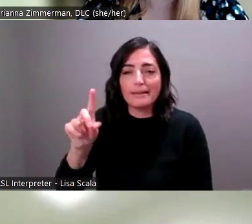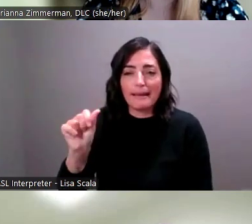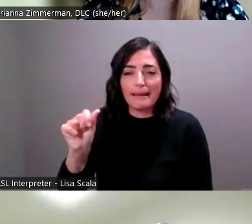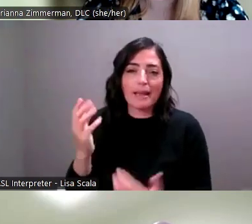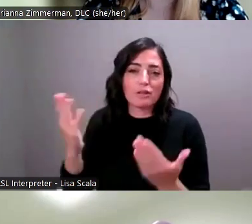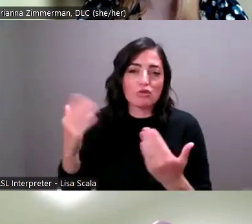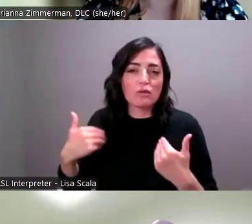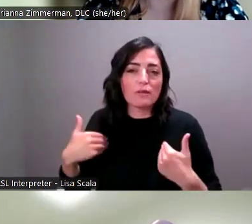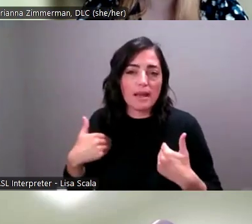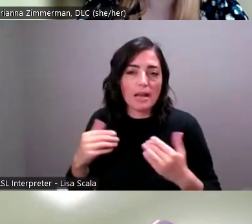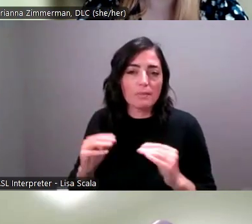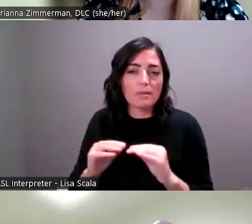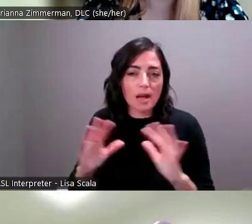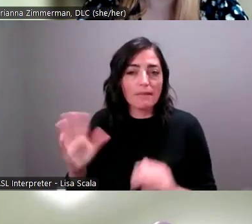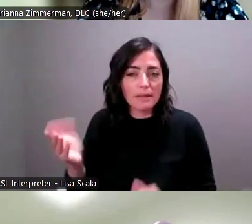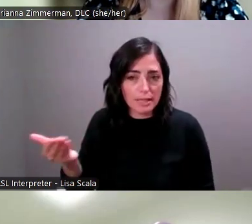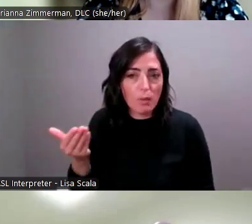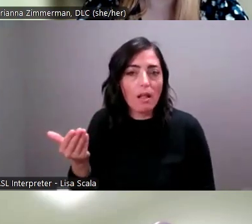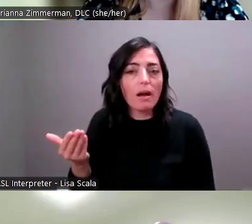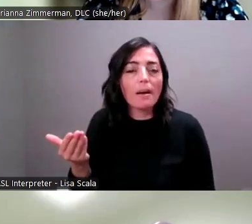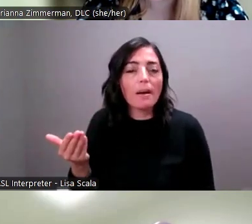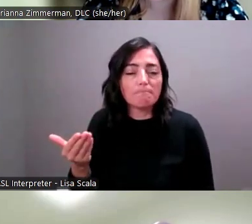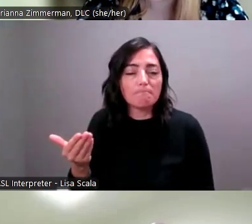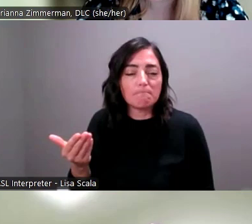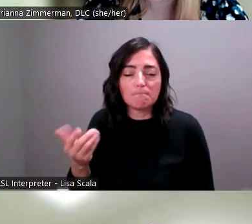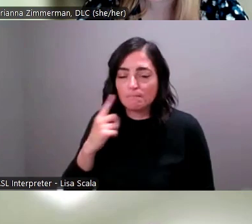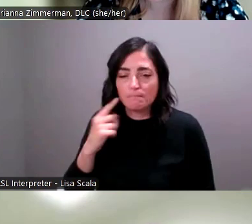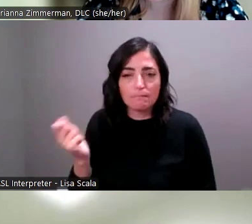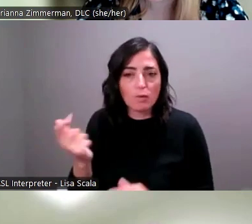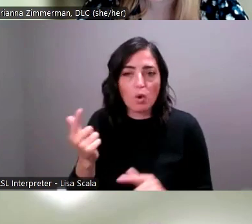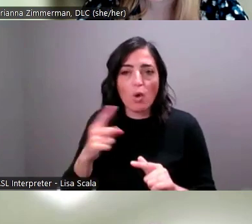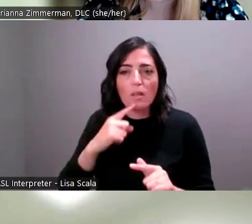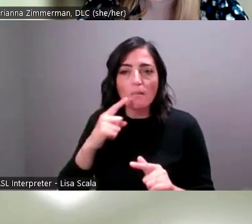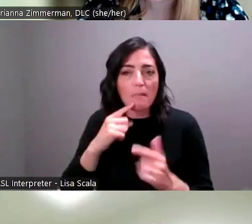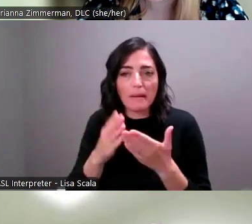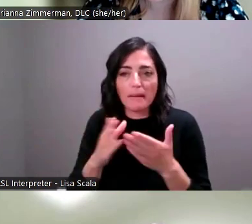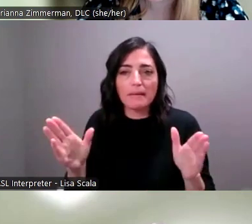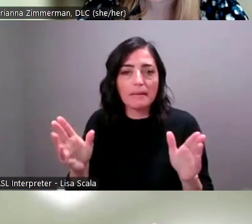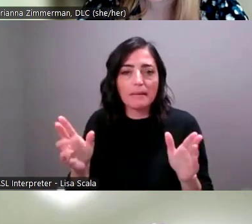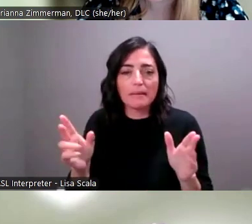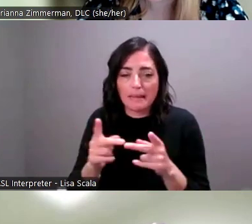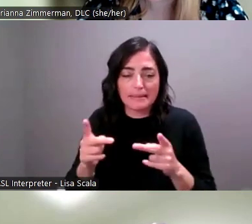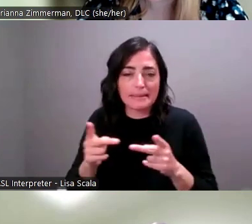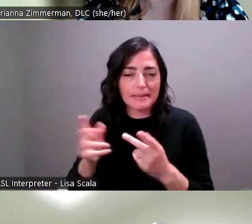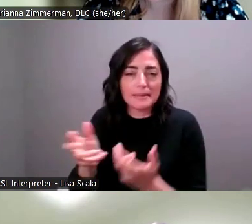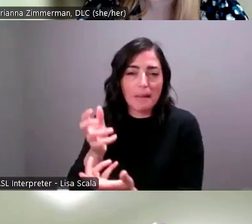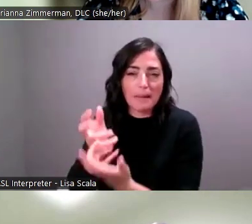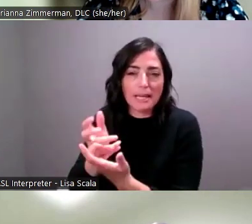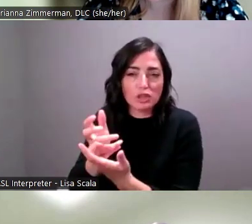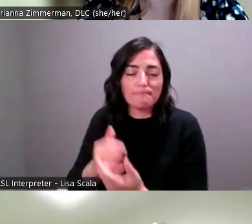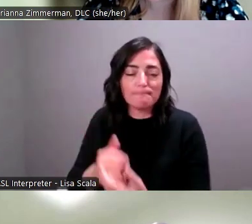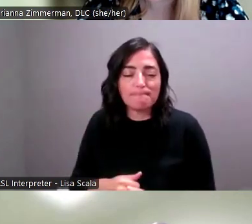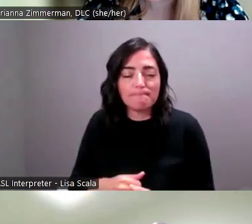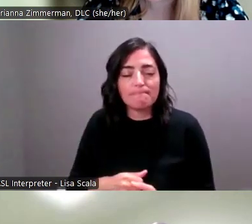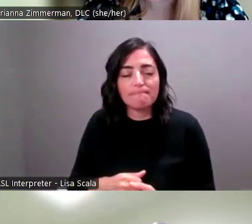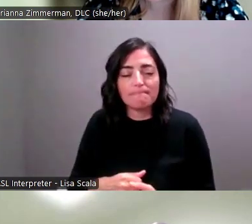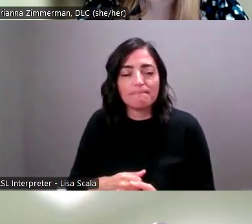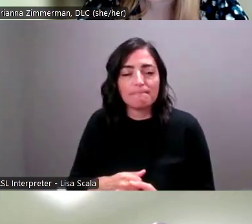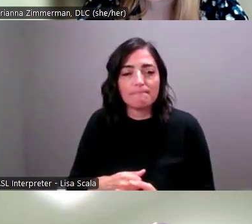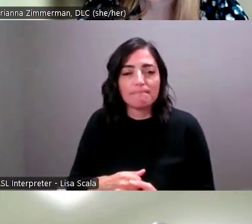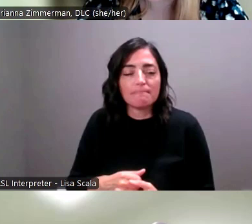obviously are welcome in all places of public accommodation and in